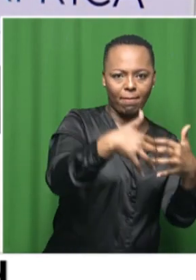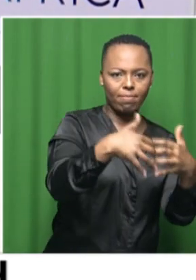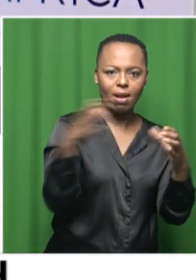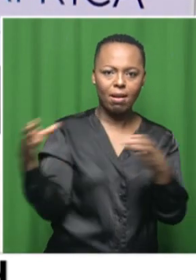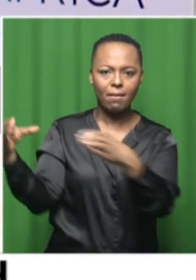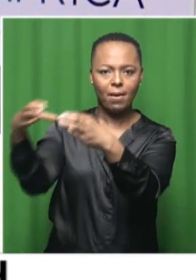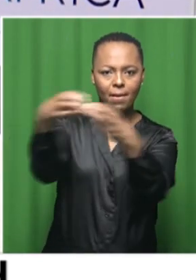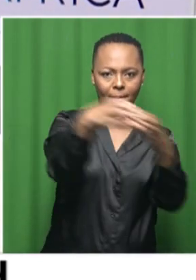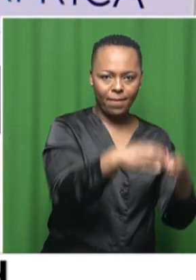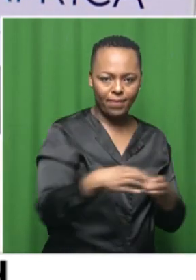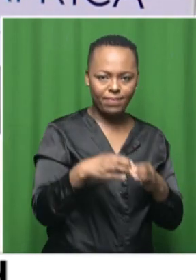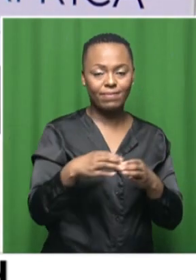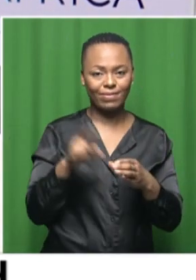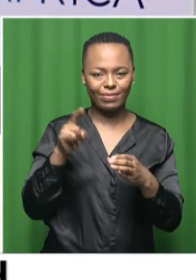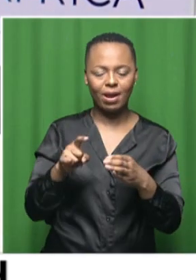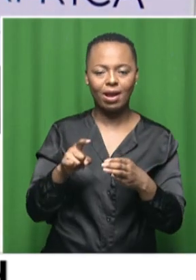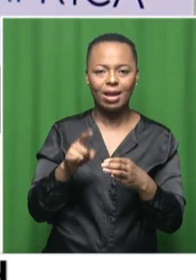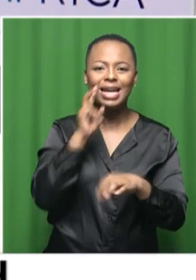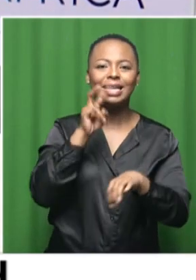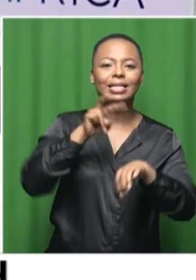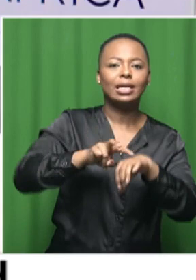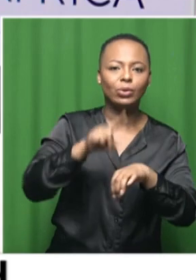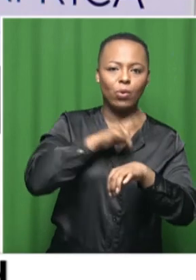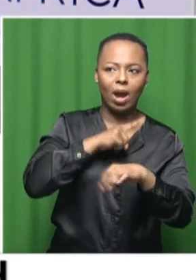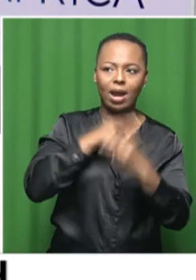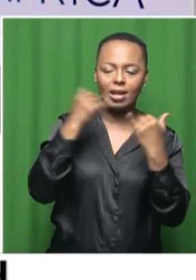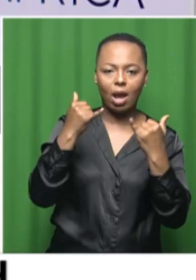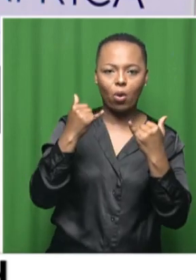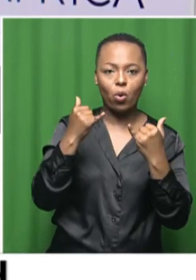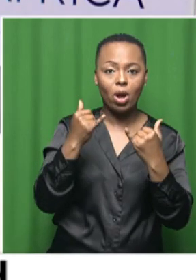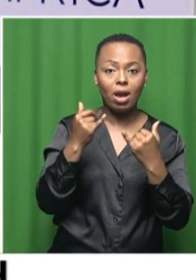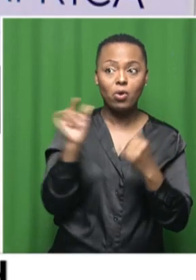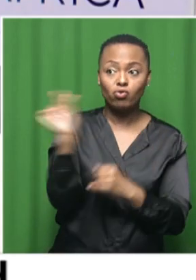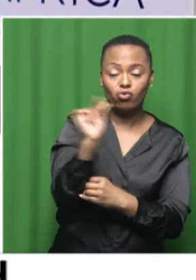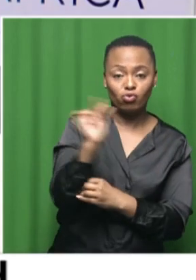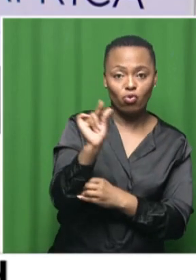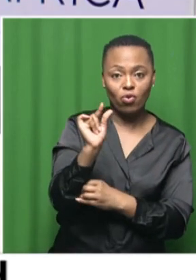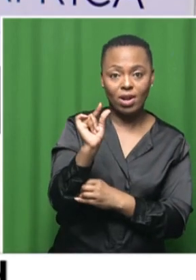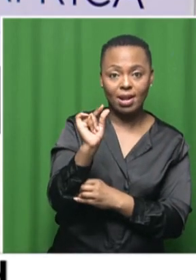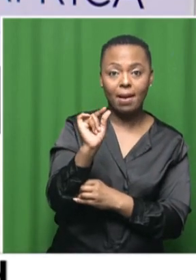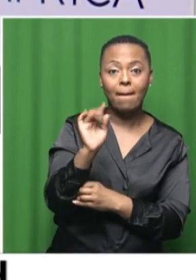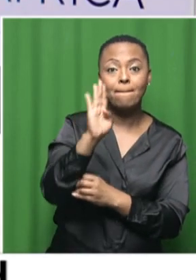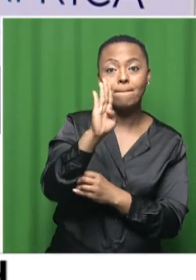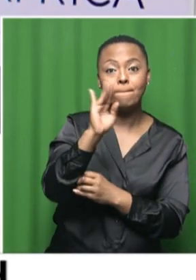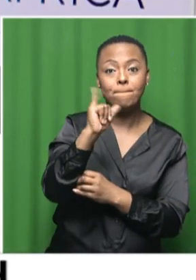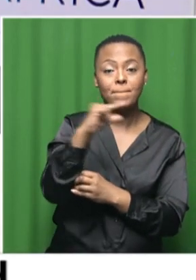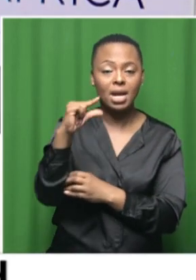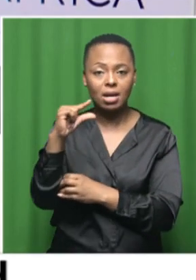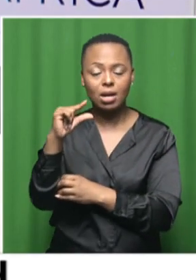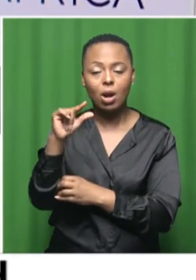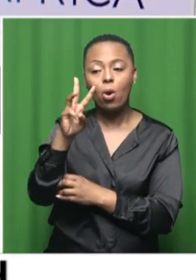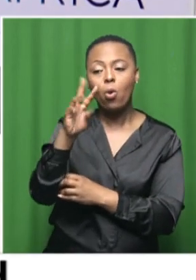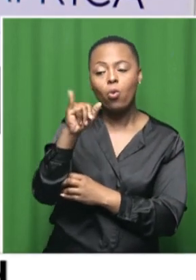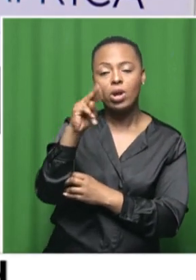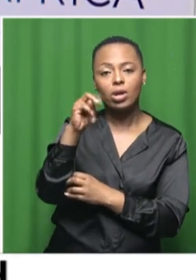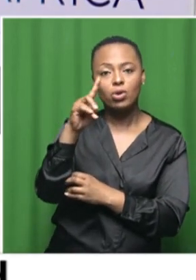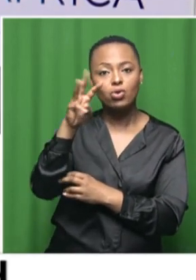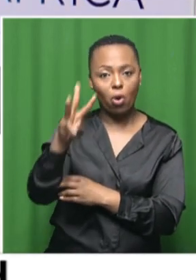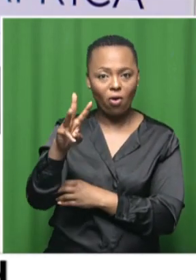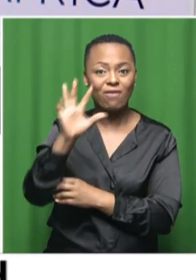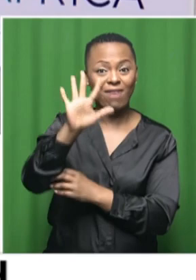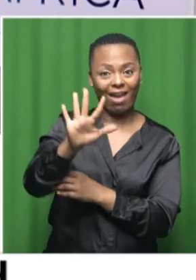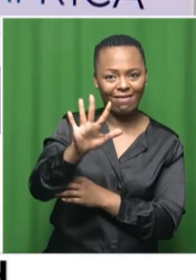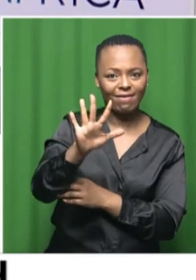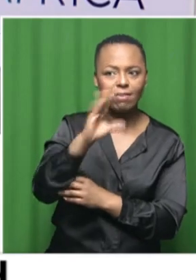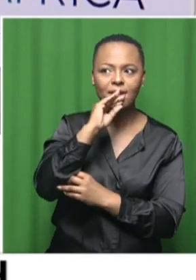that we are getting into bid window 5 with regards to renewable energy, and essentially the biggest